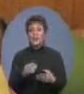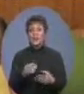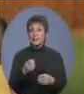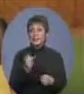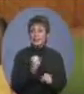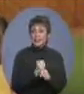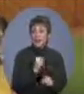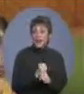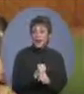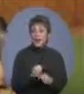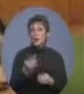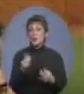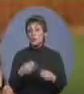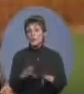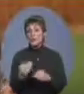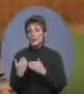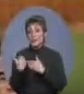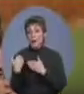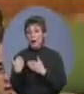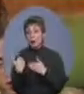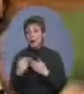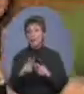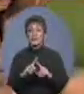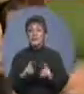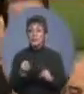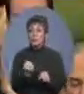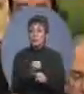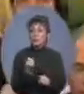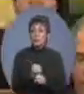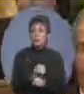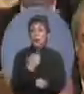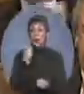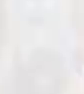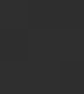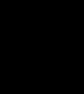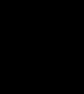rescue package for their industry? The Right Honourable Prime Minister.